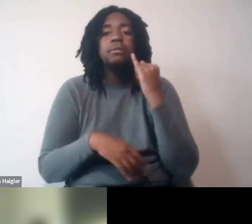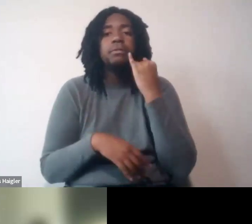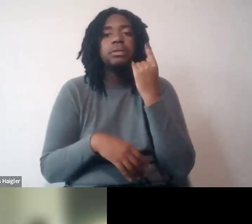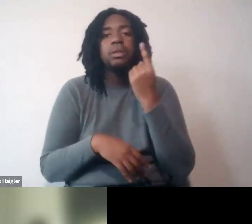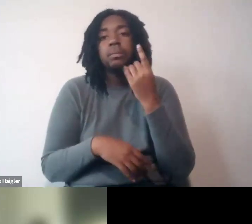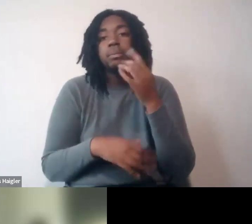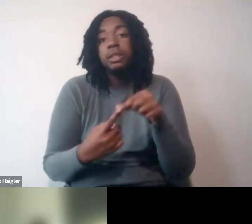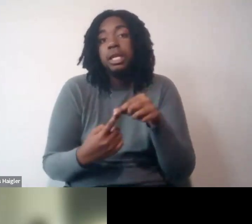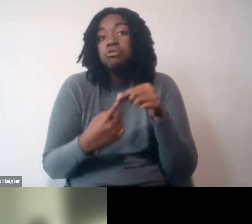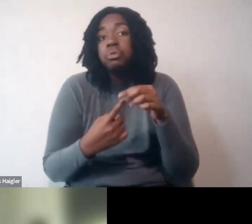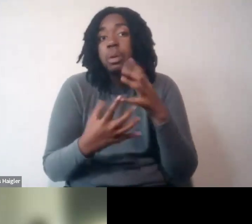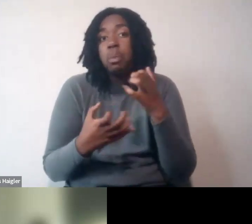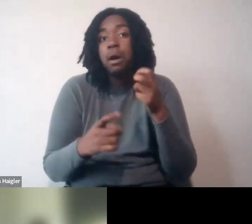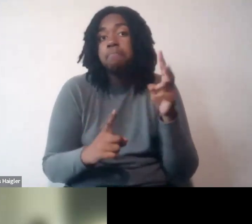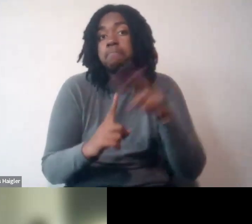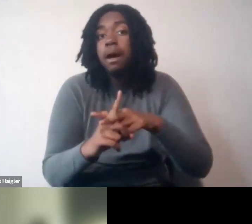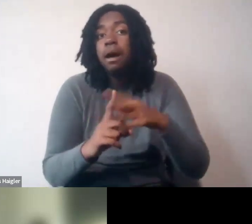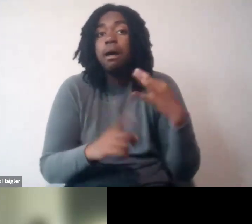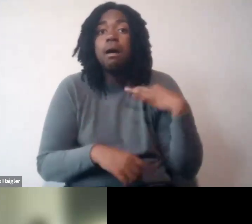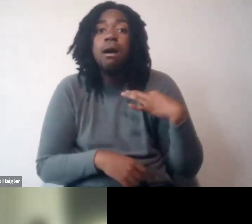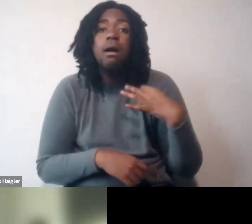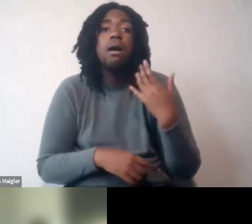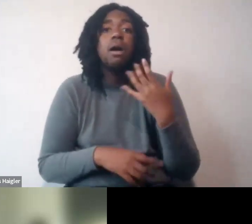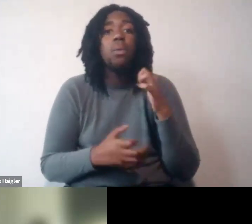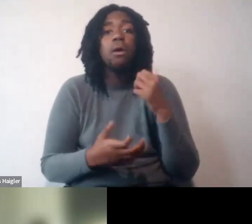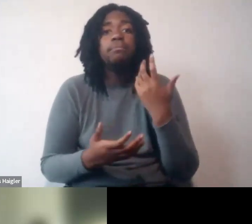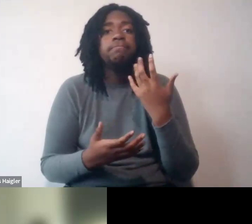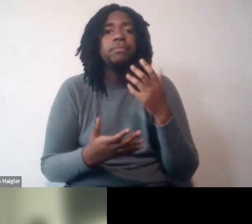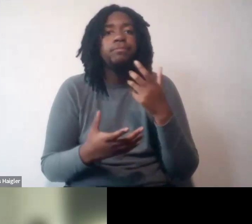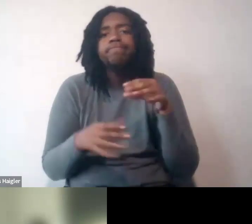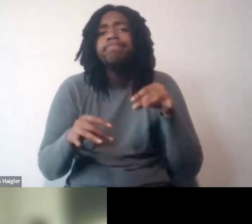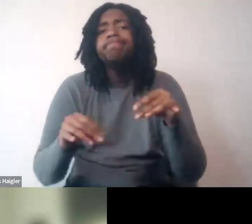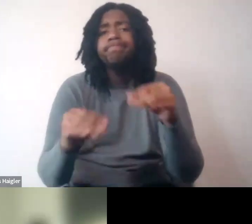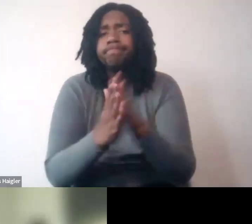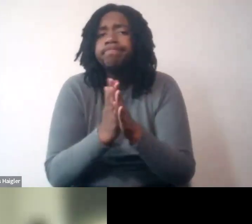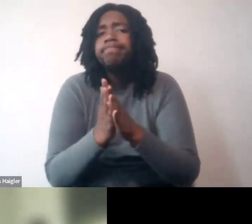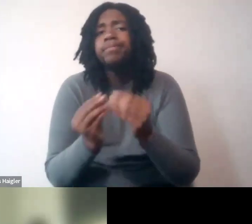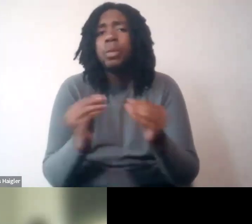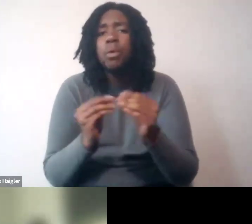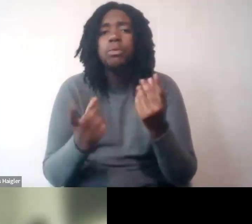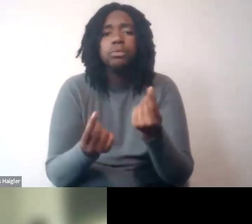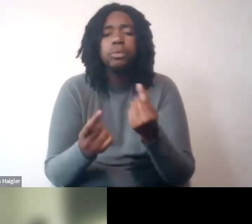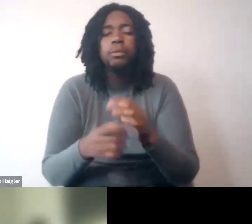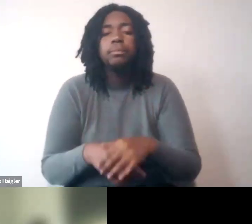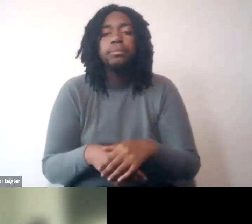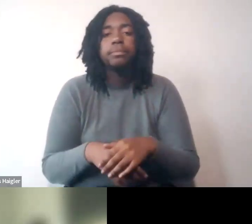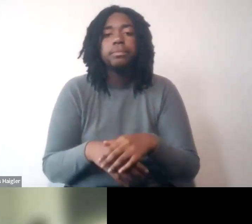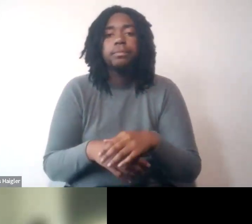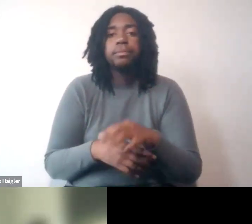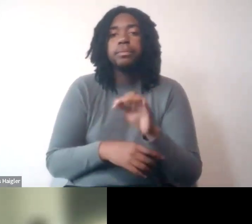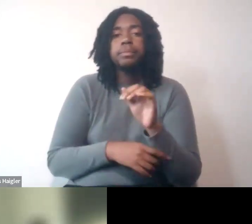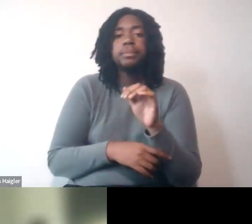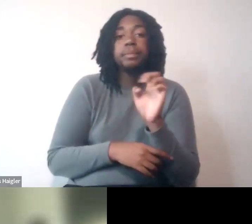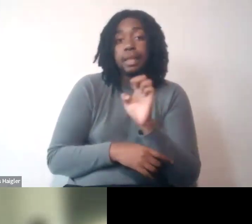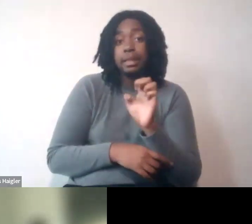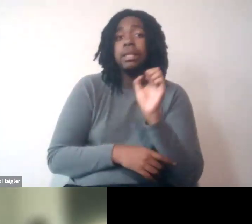in applying or just learning more or reading about past winners, where can they go? Yes, well, you can go to our website,